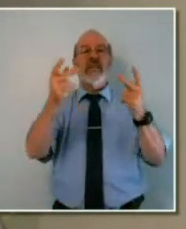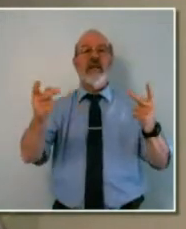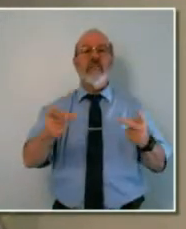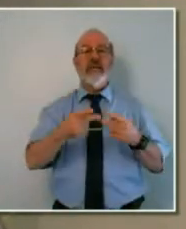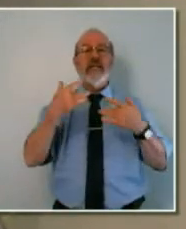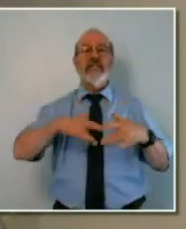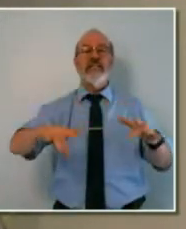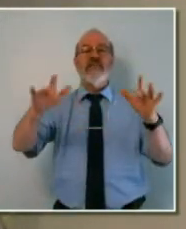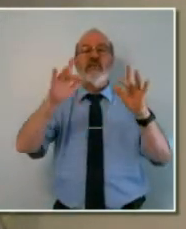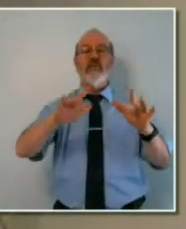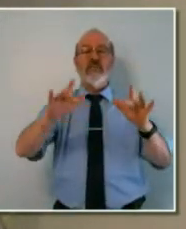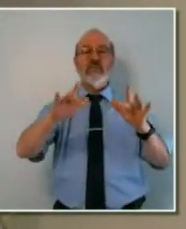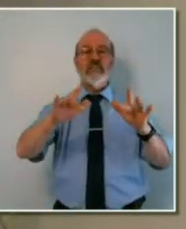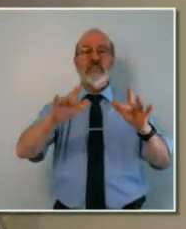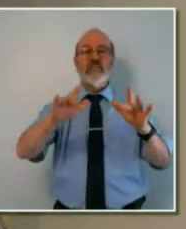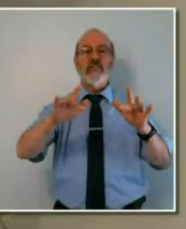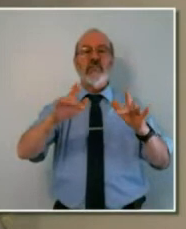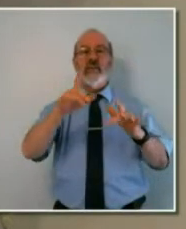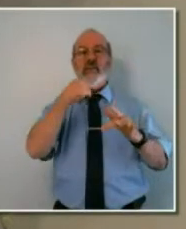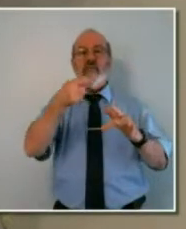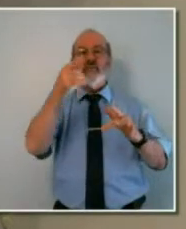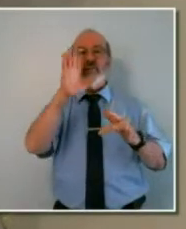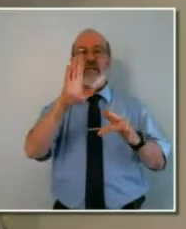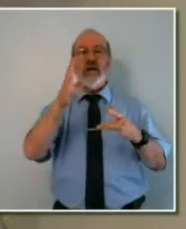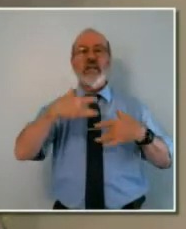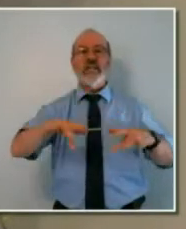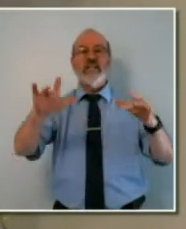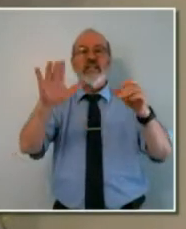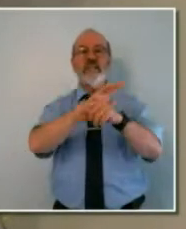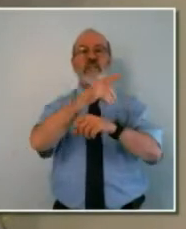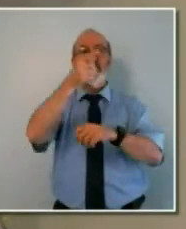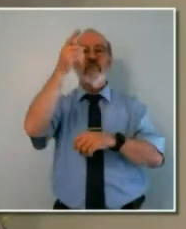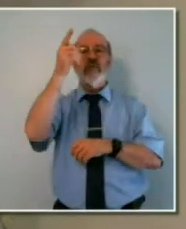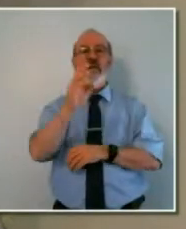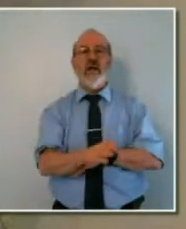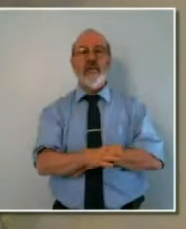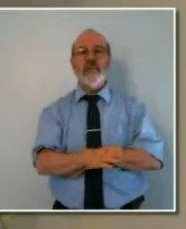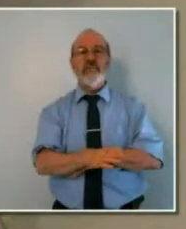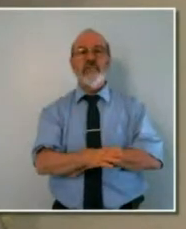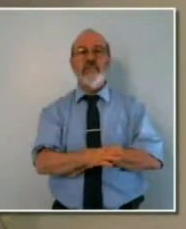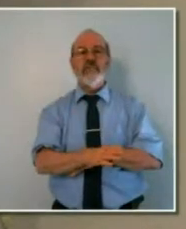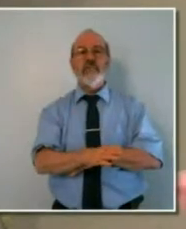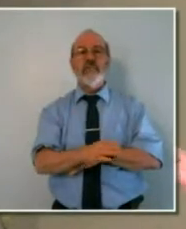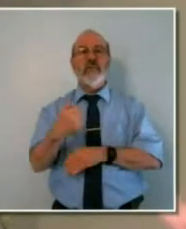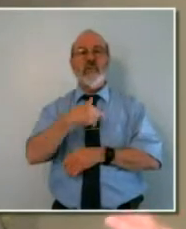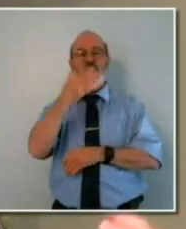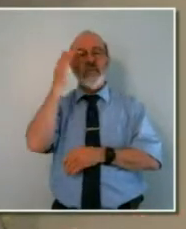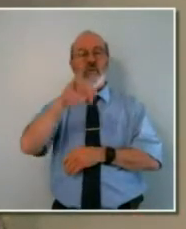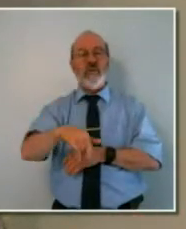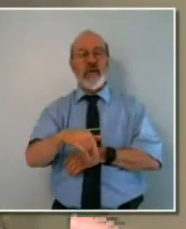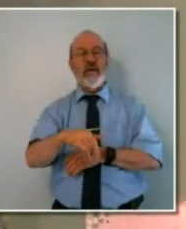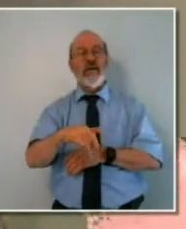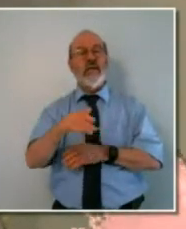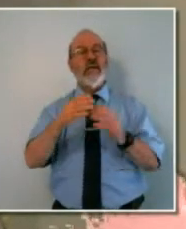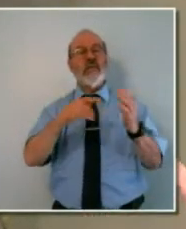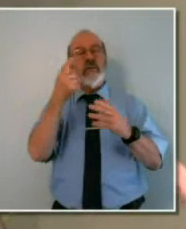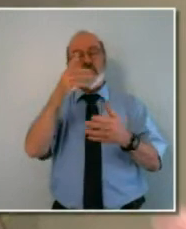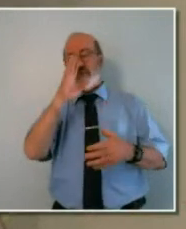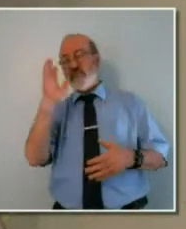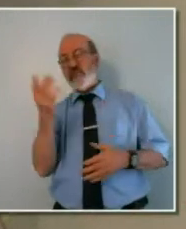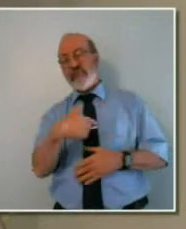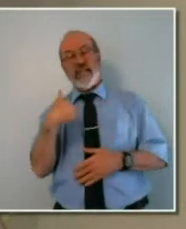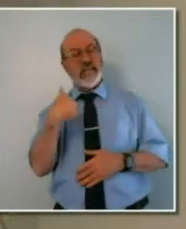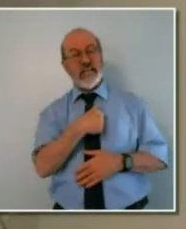mercy. That's who he is. He's a merciful God. And so we know that. And though he has forsaken us and though we